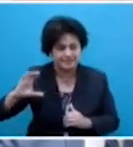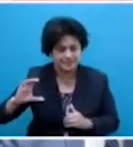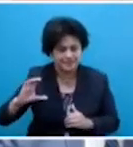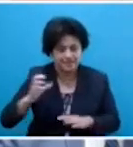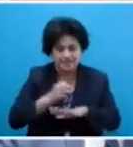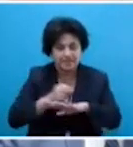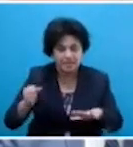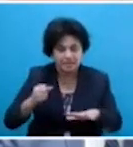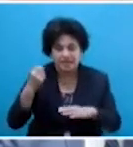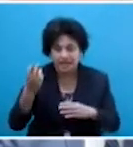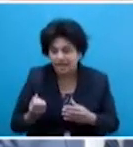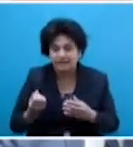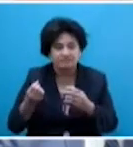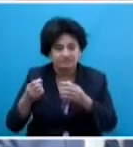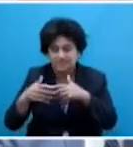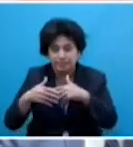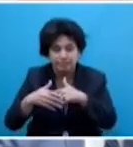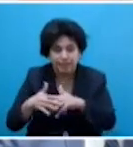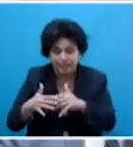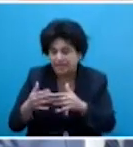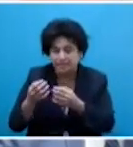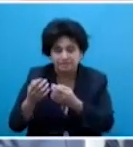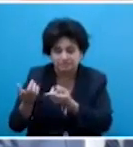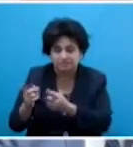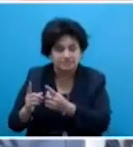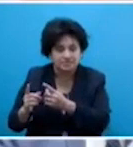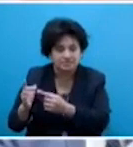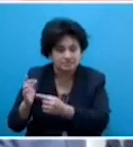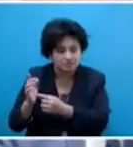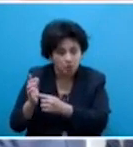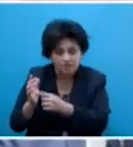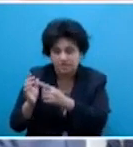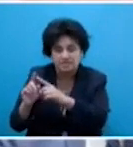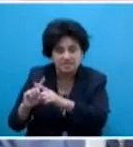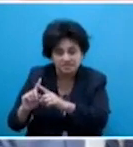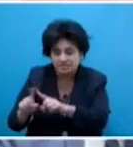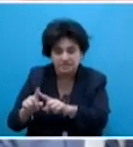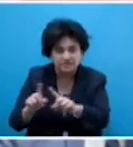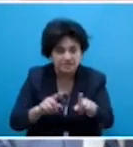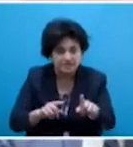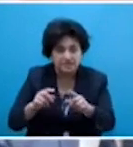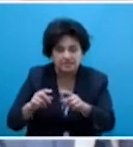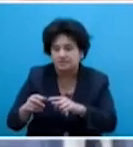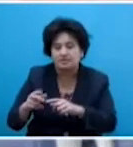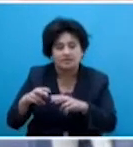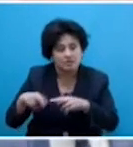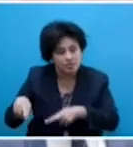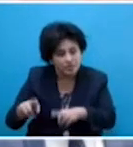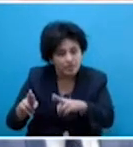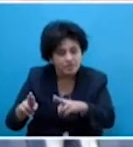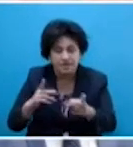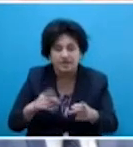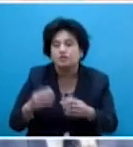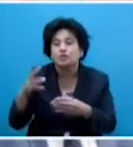utilities, infrastructure and services throughout the country to include the disadvantaged and those living in the